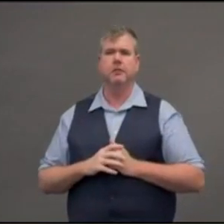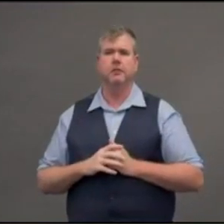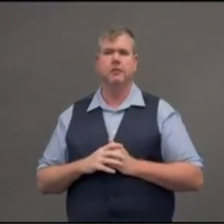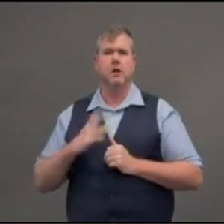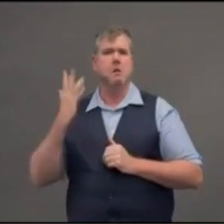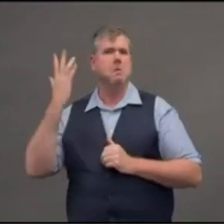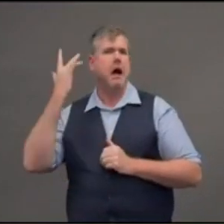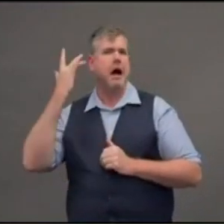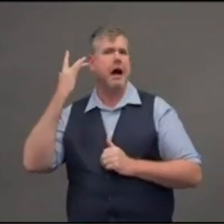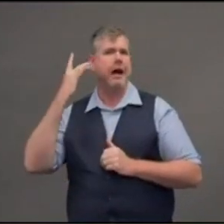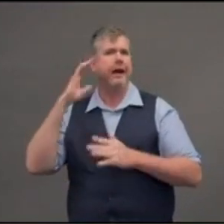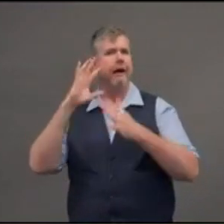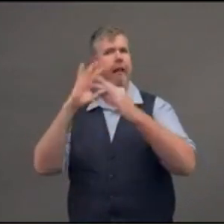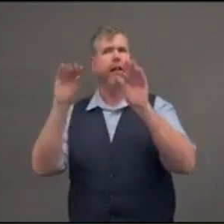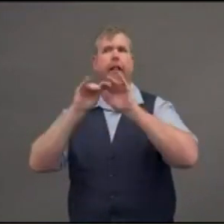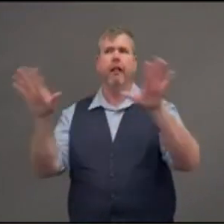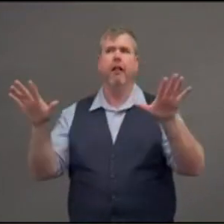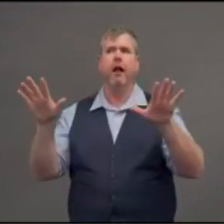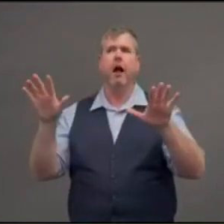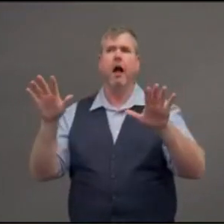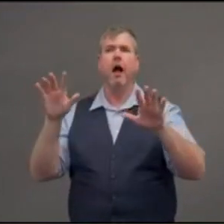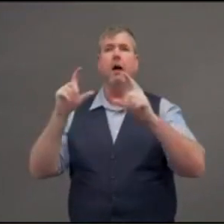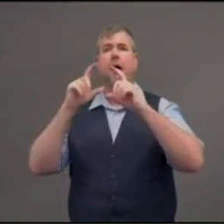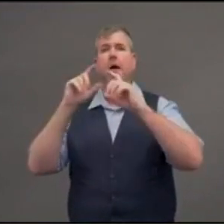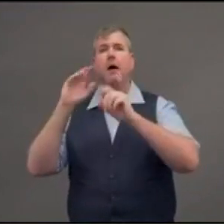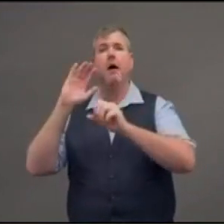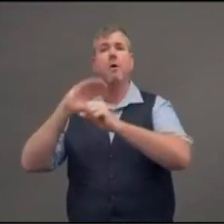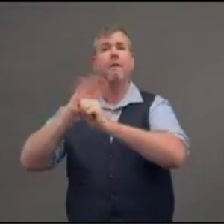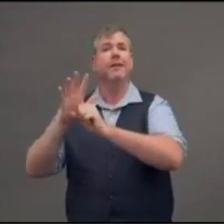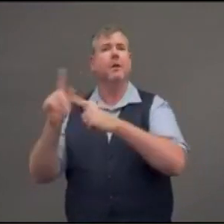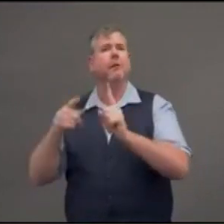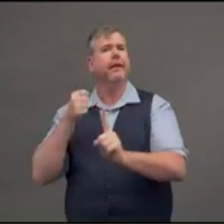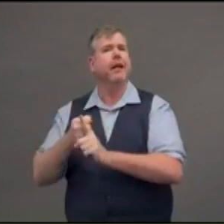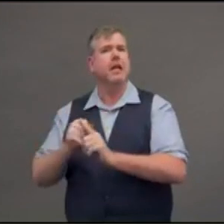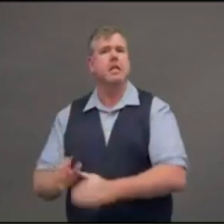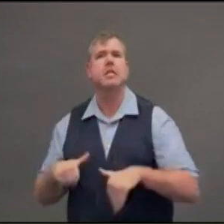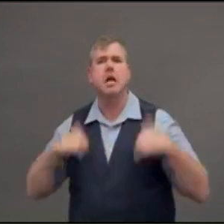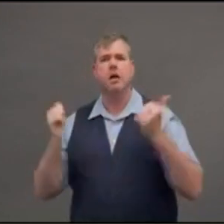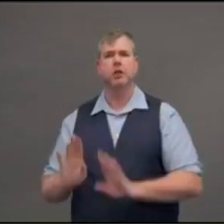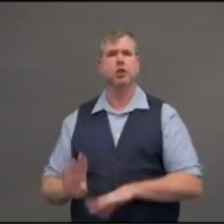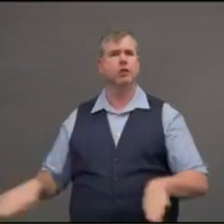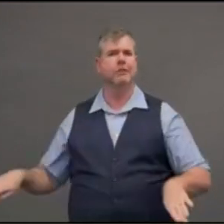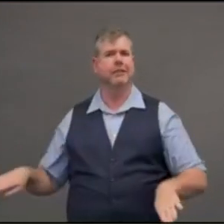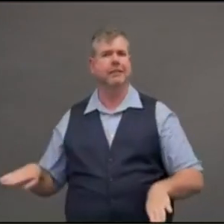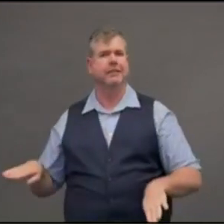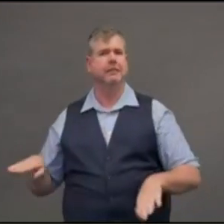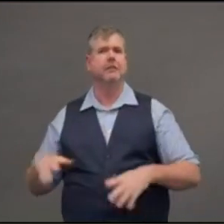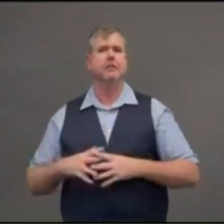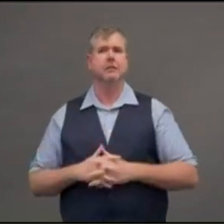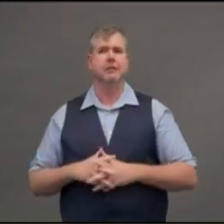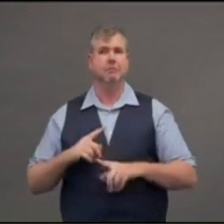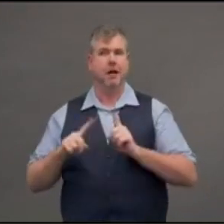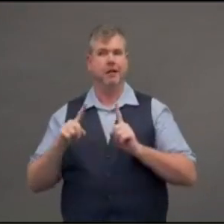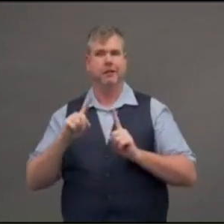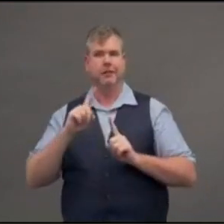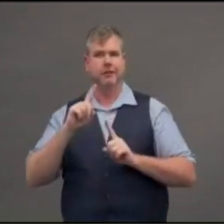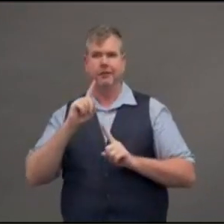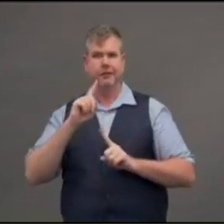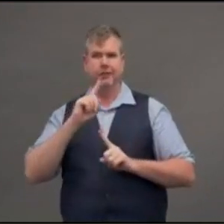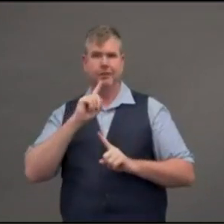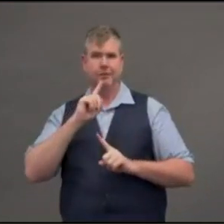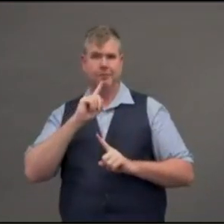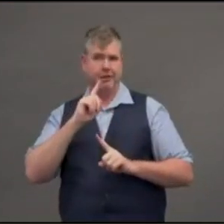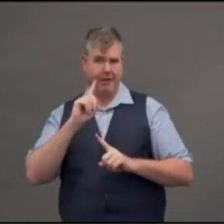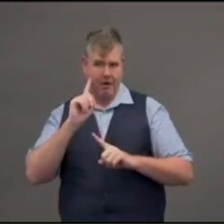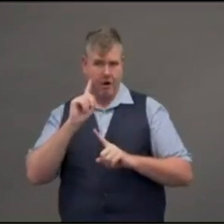older, the elderly or people with health issues, but it's actually impacting a lot of the youth. So just when you go out,